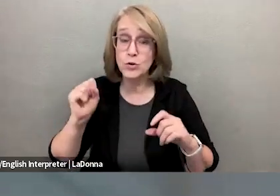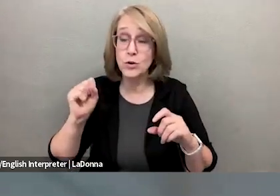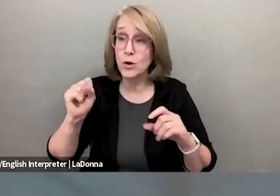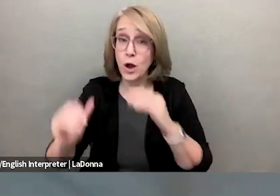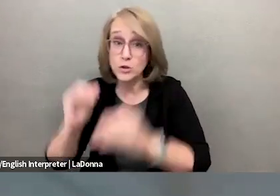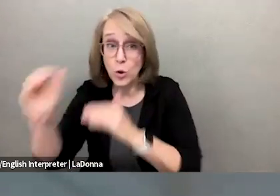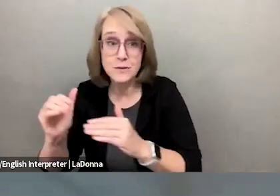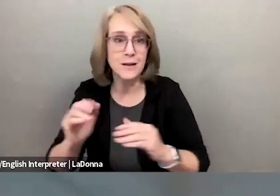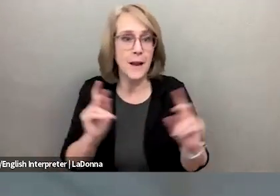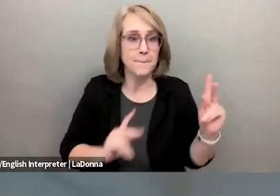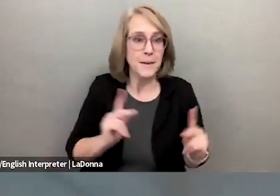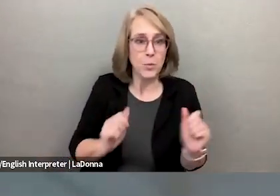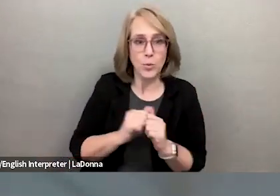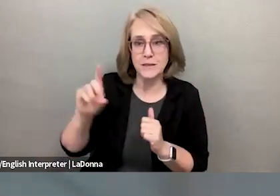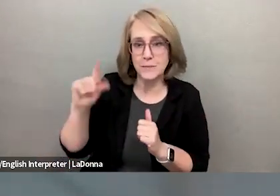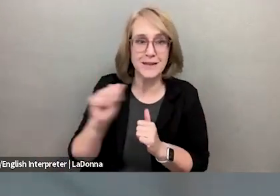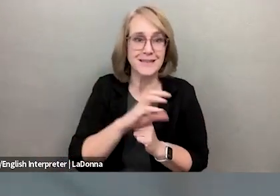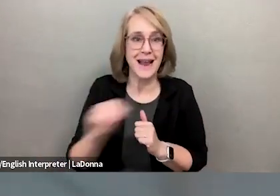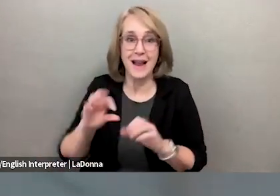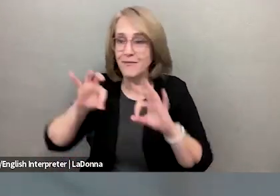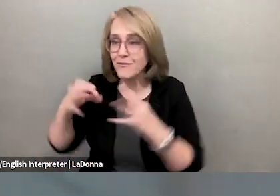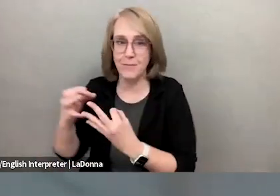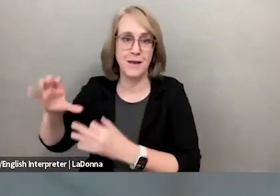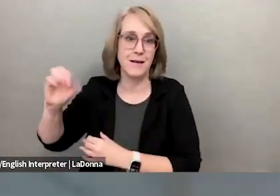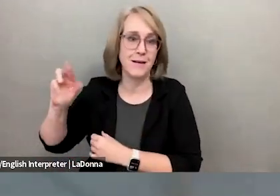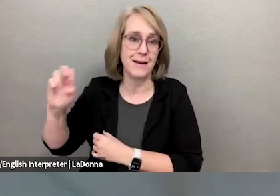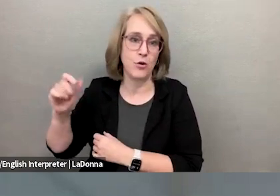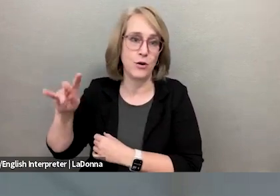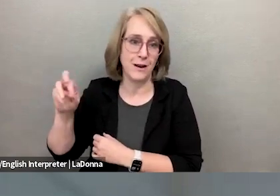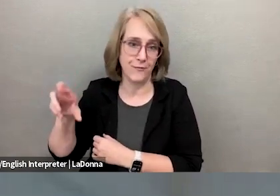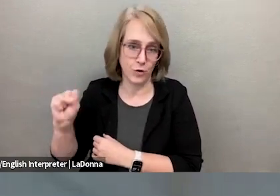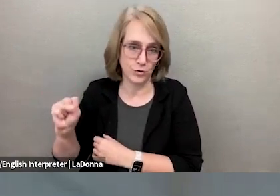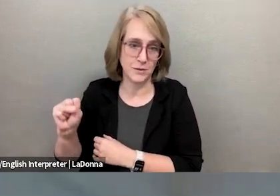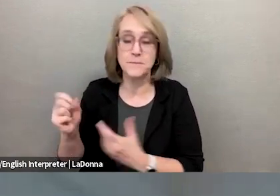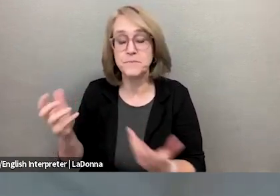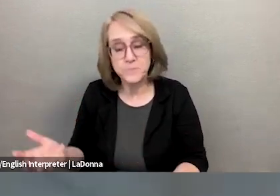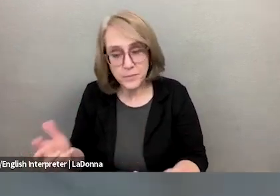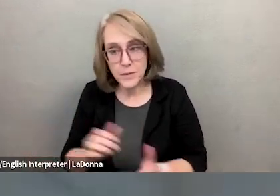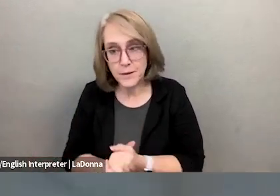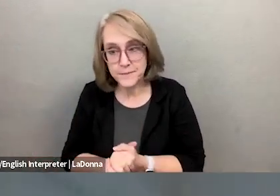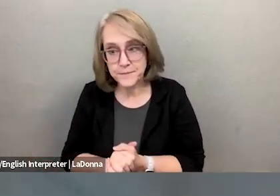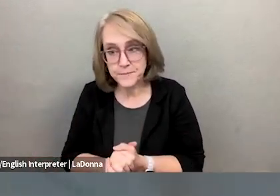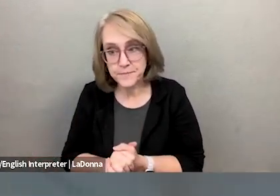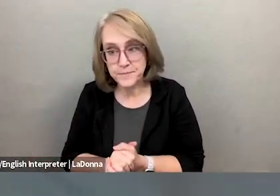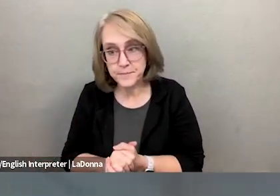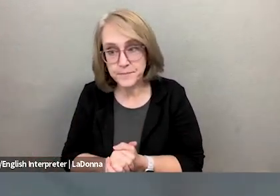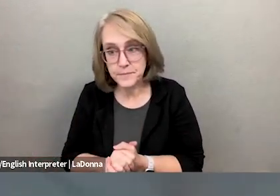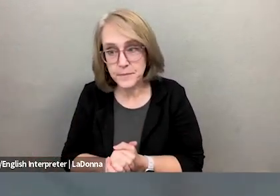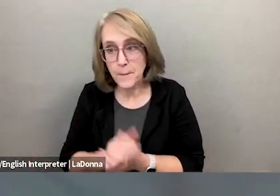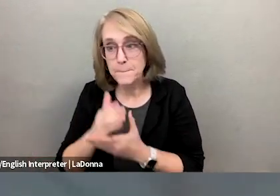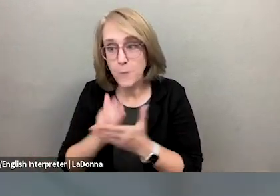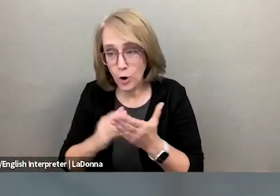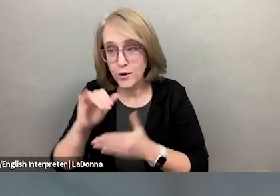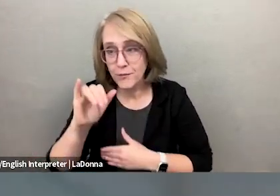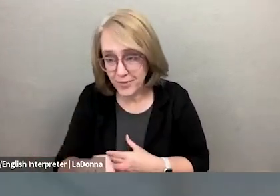disabilities alongside family caregivers. And that also, part of that echoes the